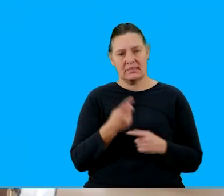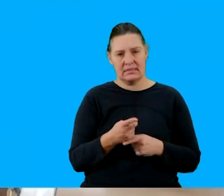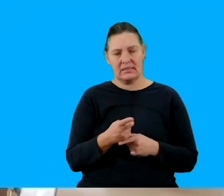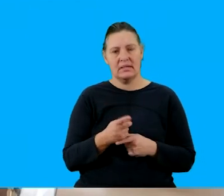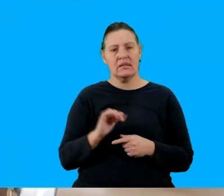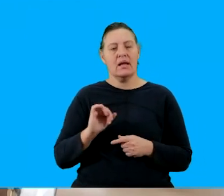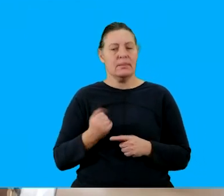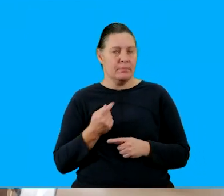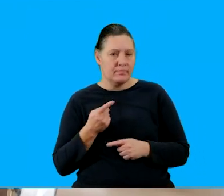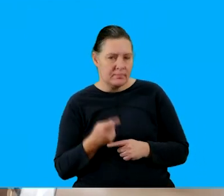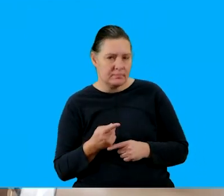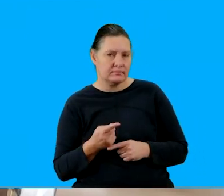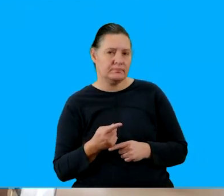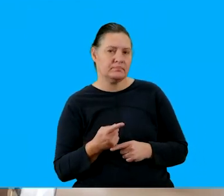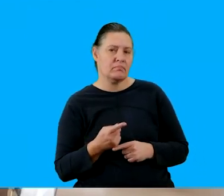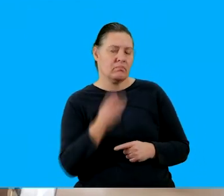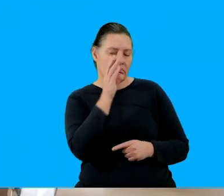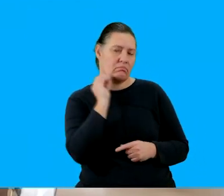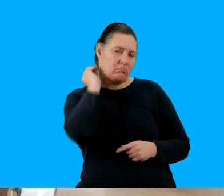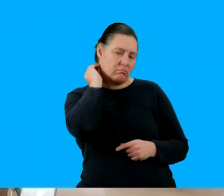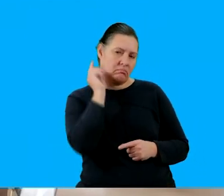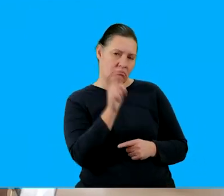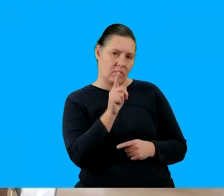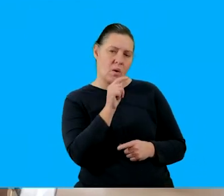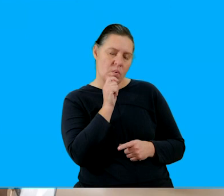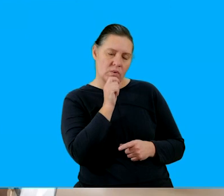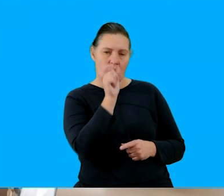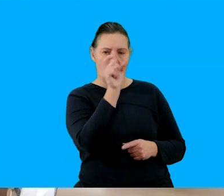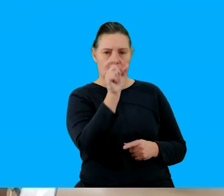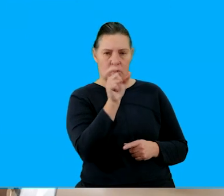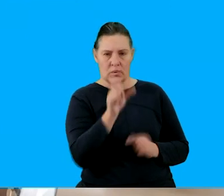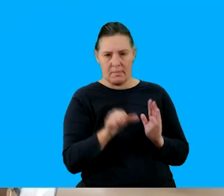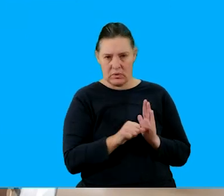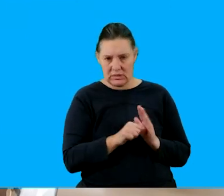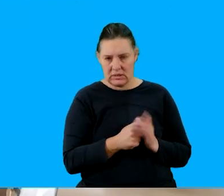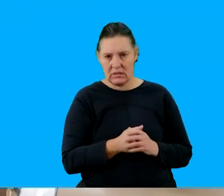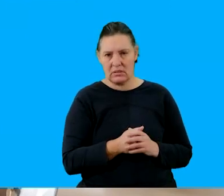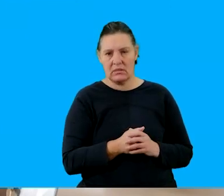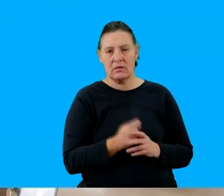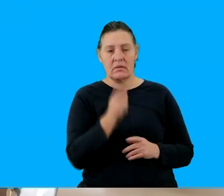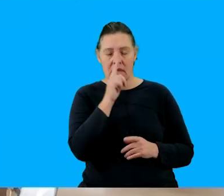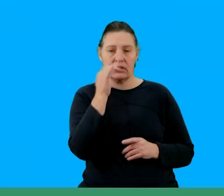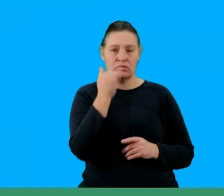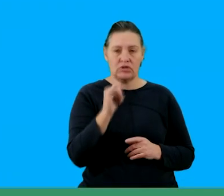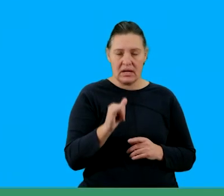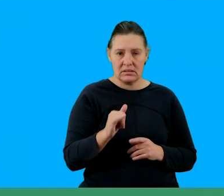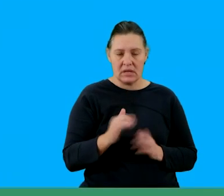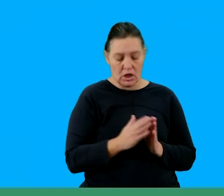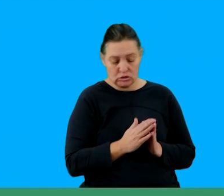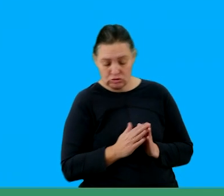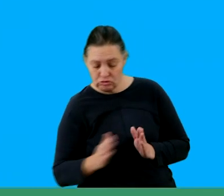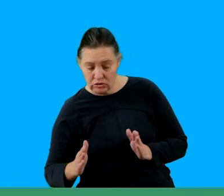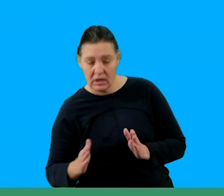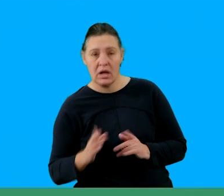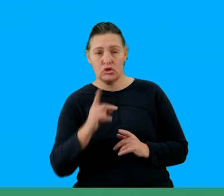underline and keep a reminder using your keywords. So the fact that they check